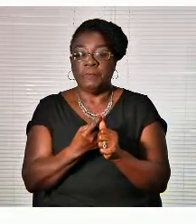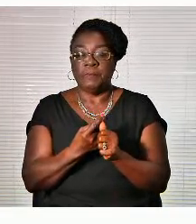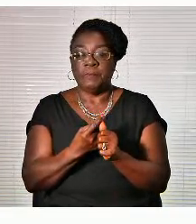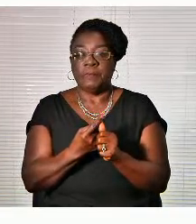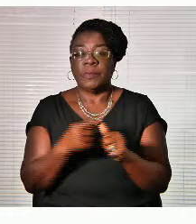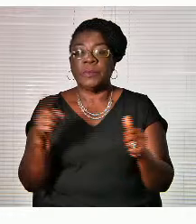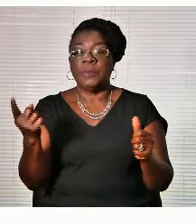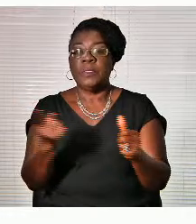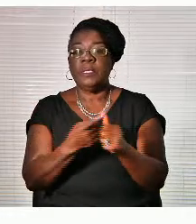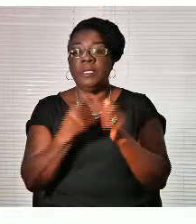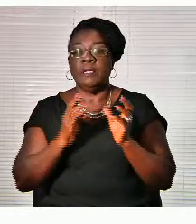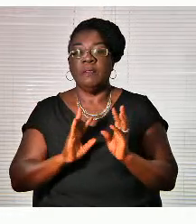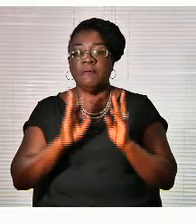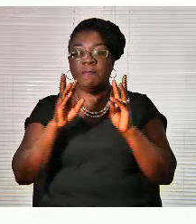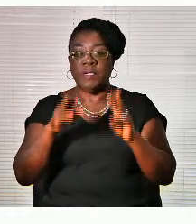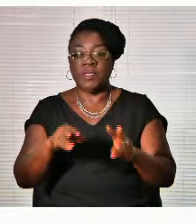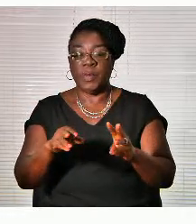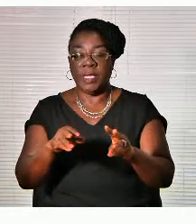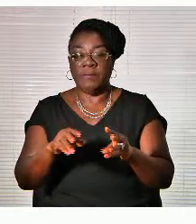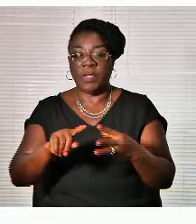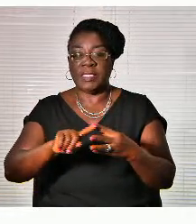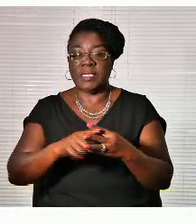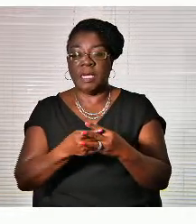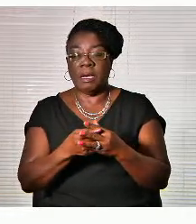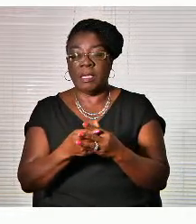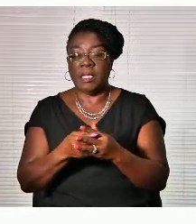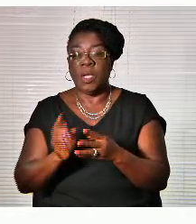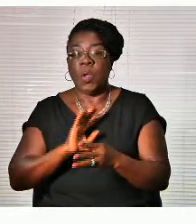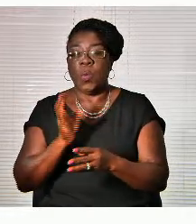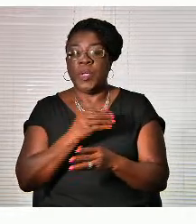The first wave, we confirmed